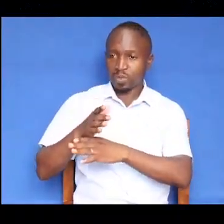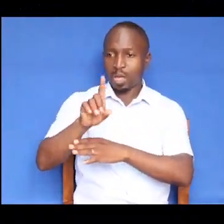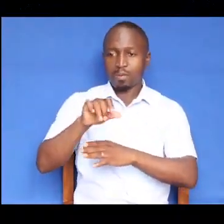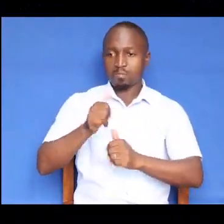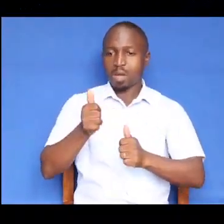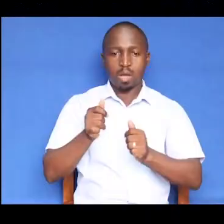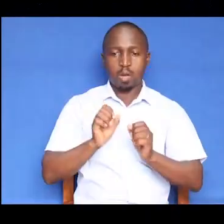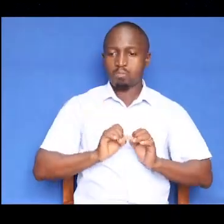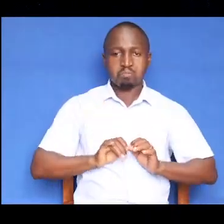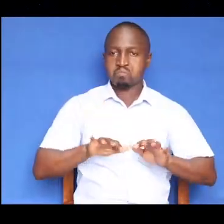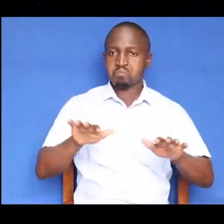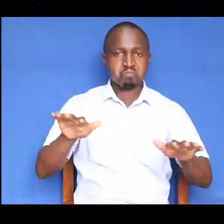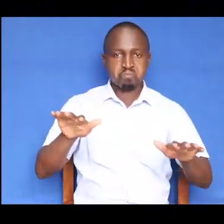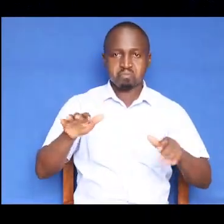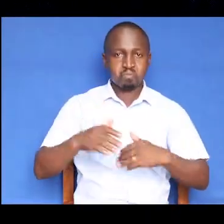Undistributed